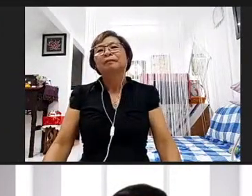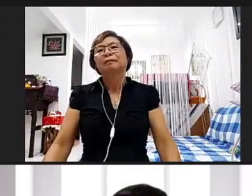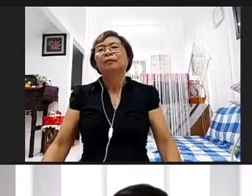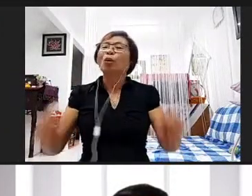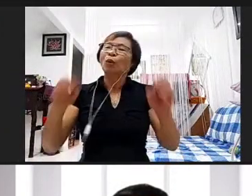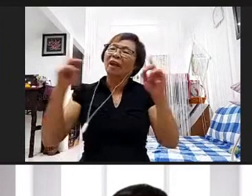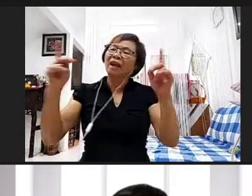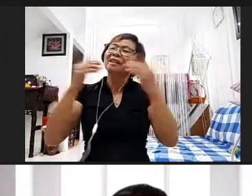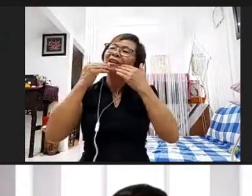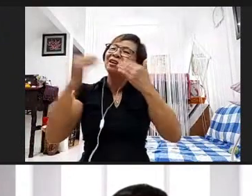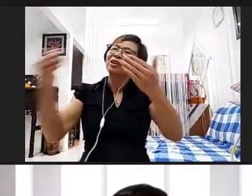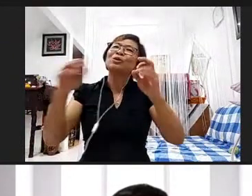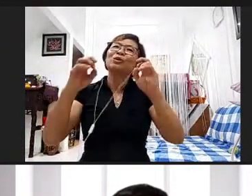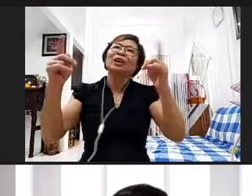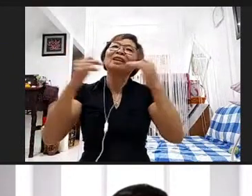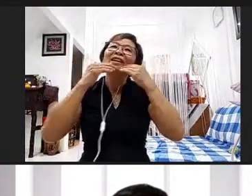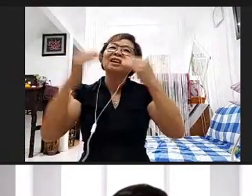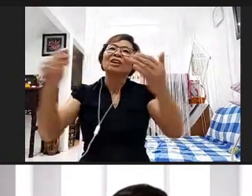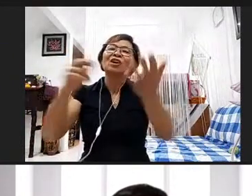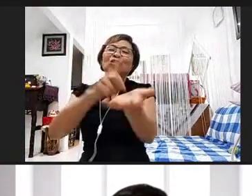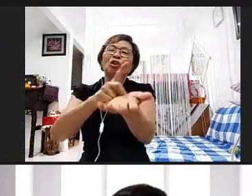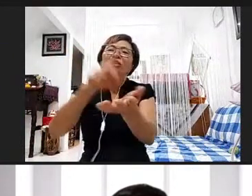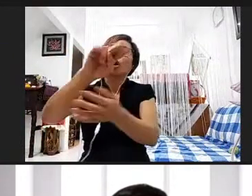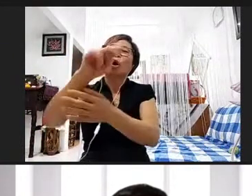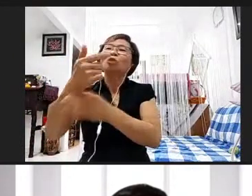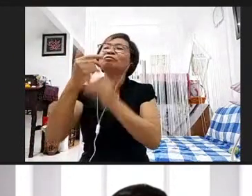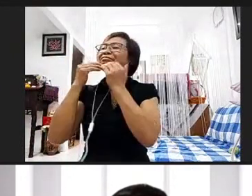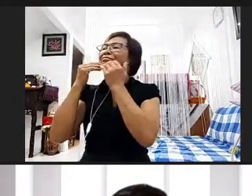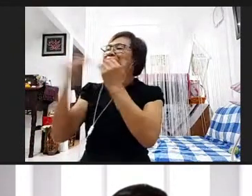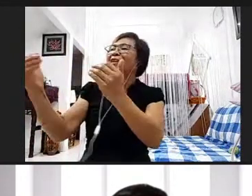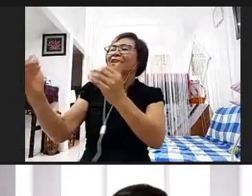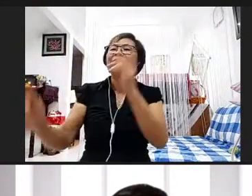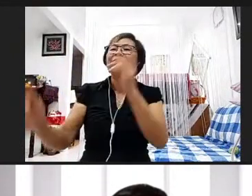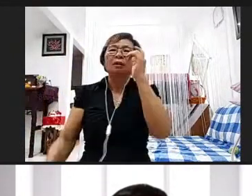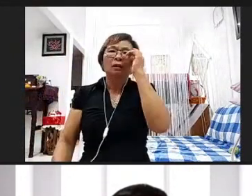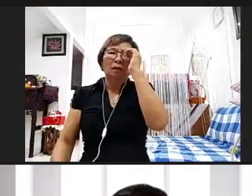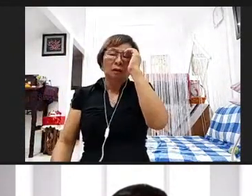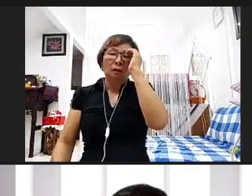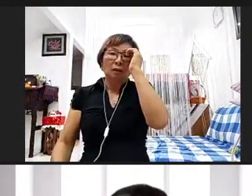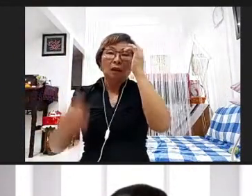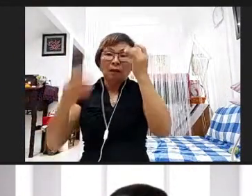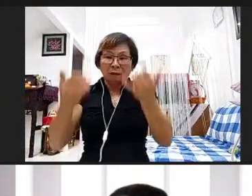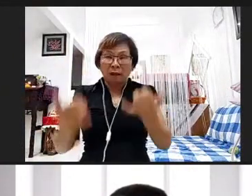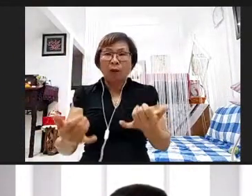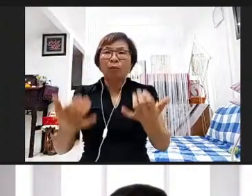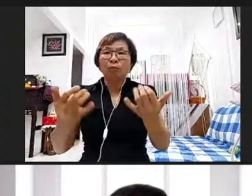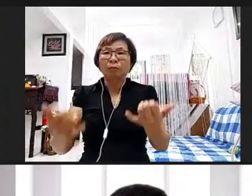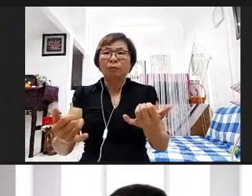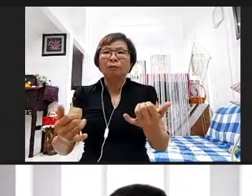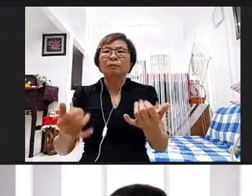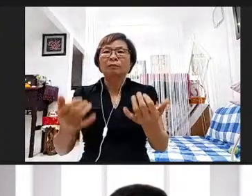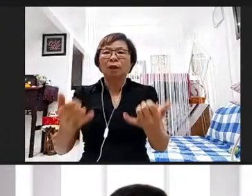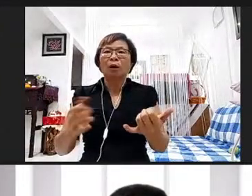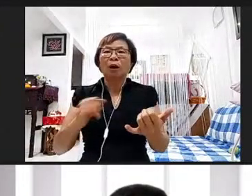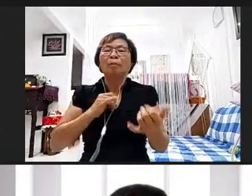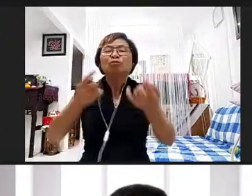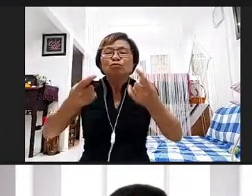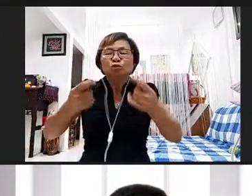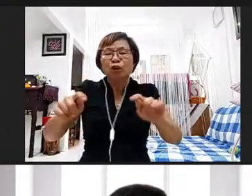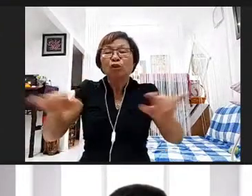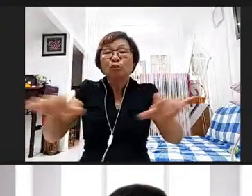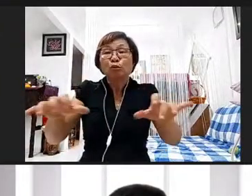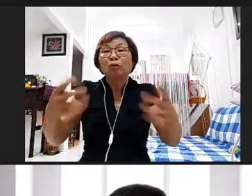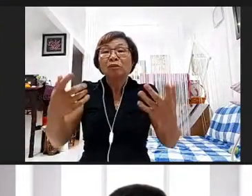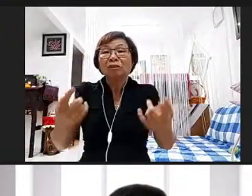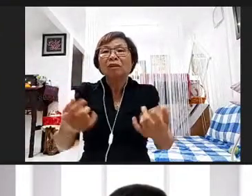Okay, thank you, Dr. Ong, for that. Yeah, let me at this junction, what I'm trying to do is that